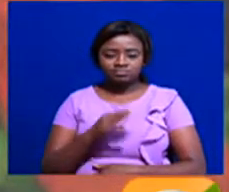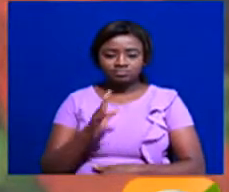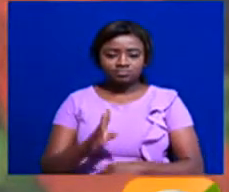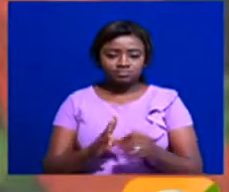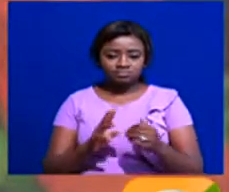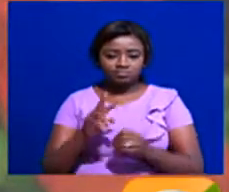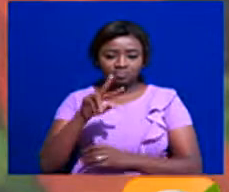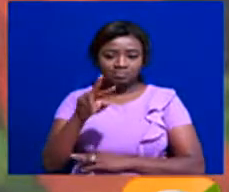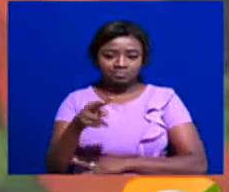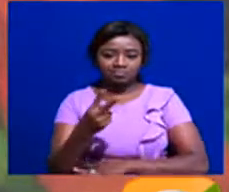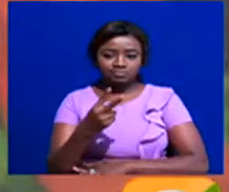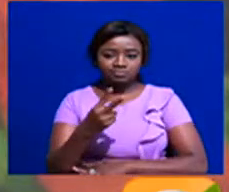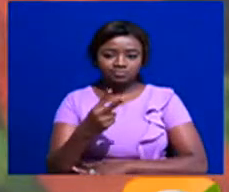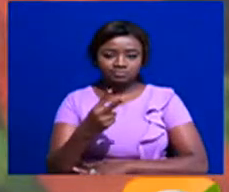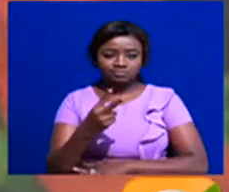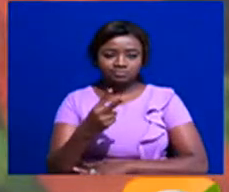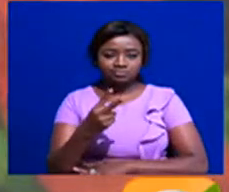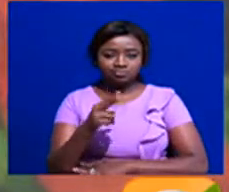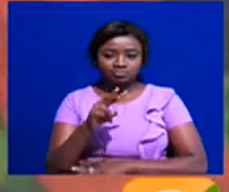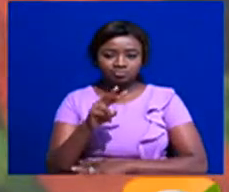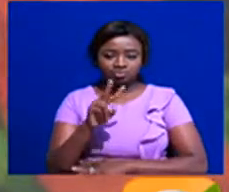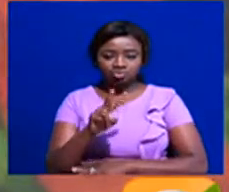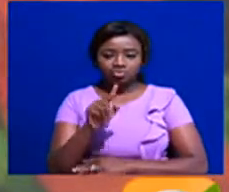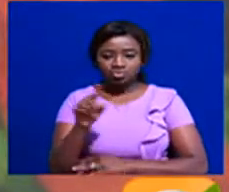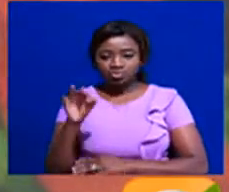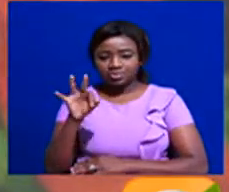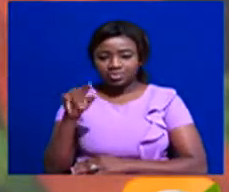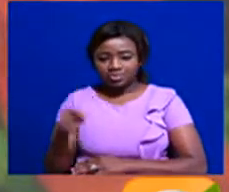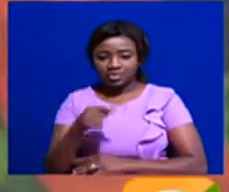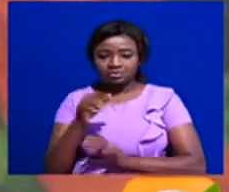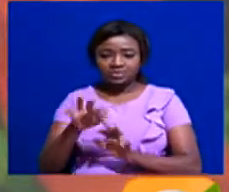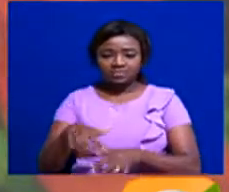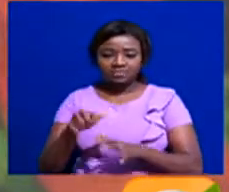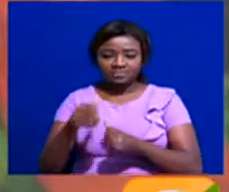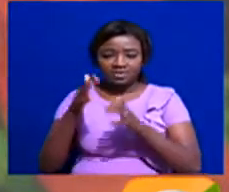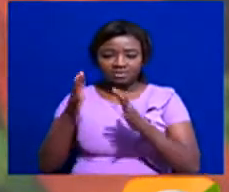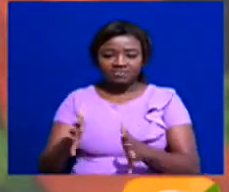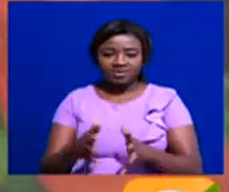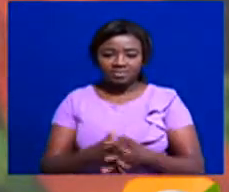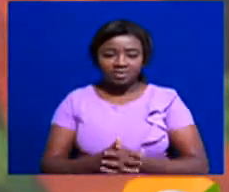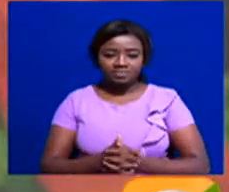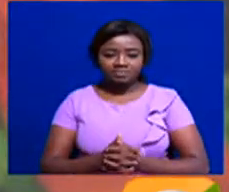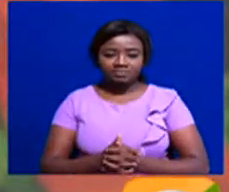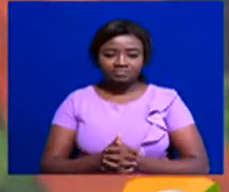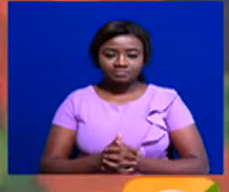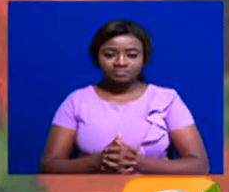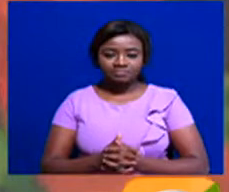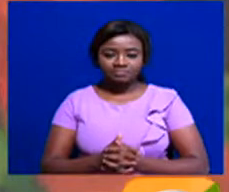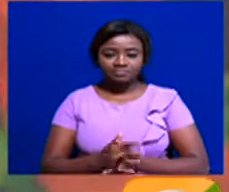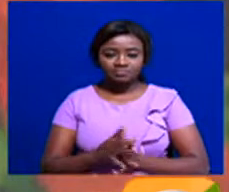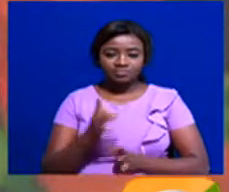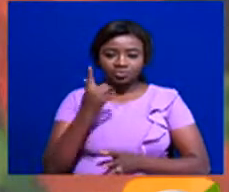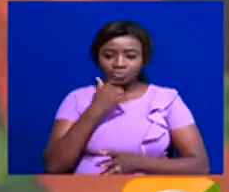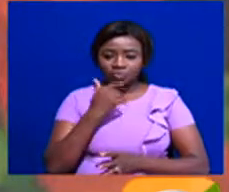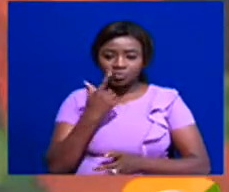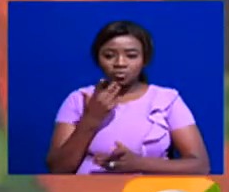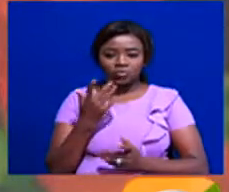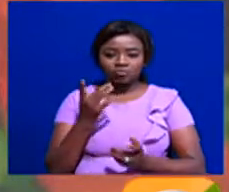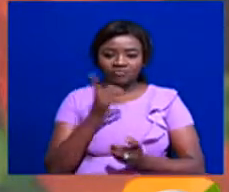2,000, 2,000 to 3,000 farmers or so who have joined, you